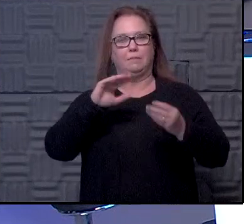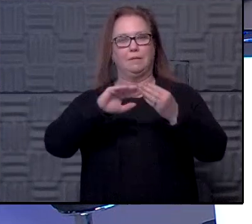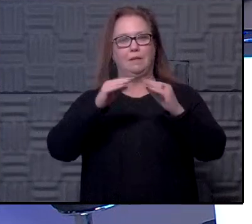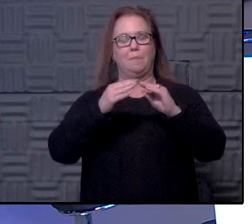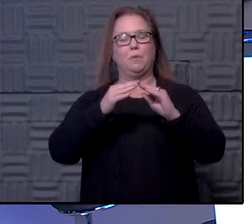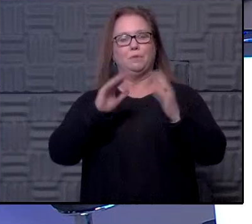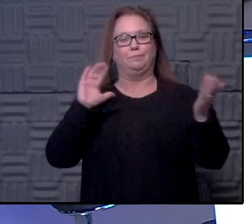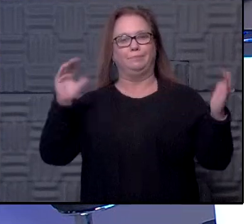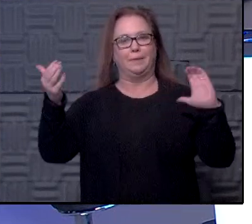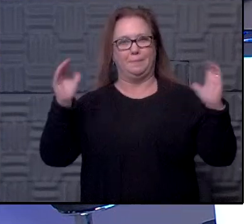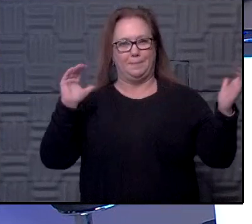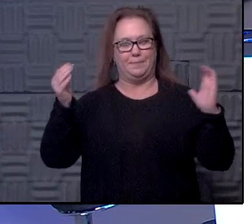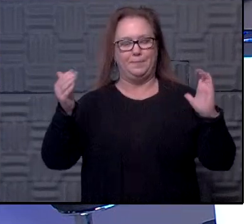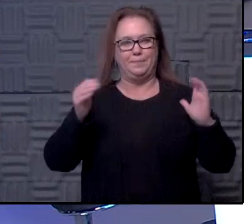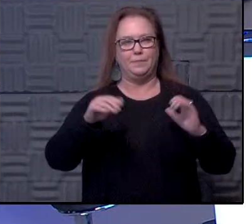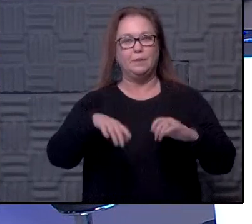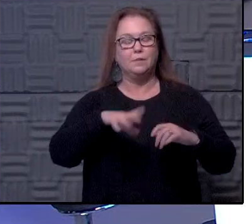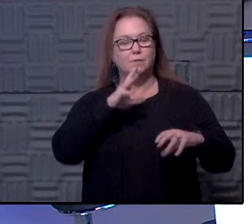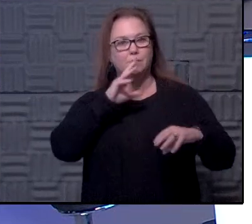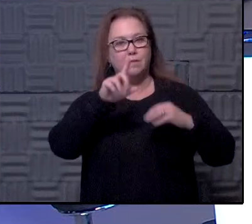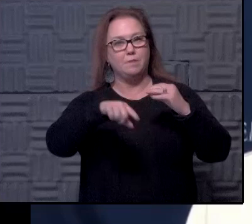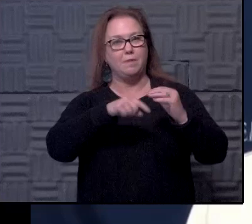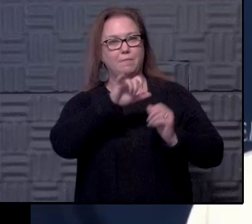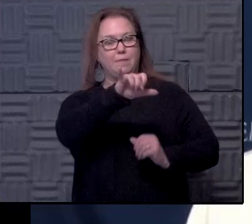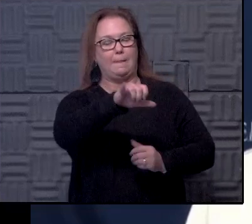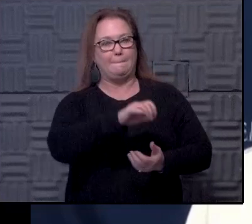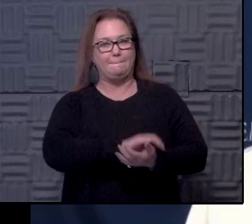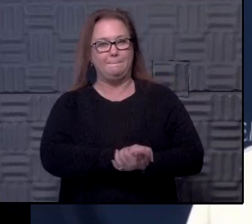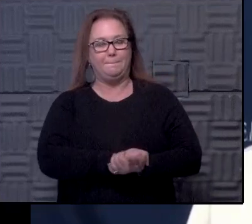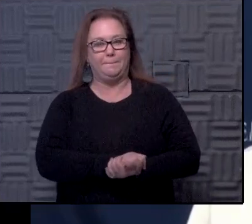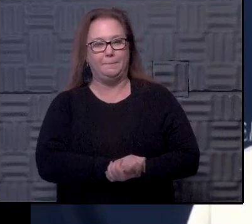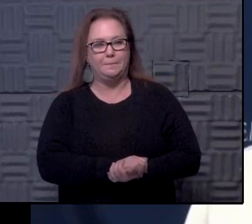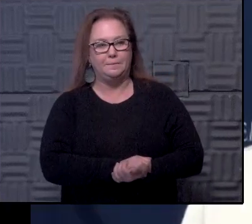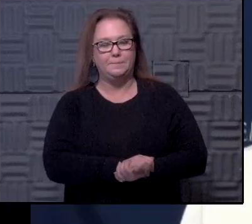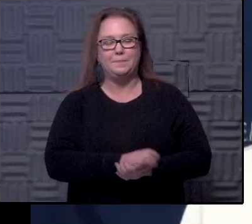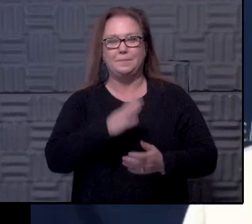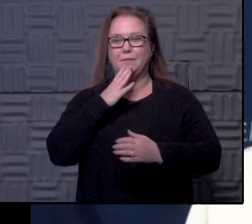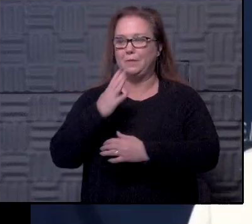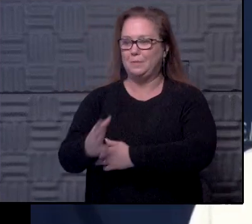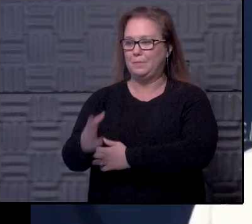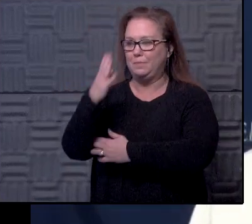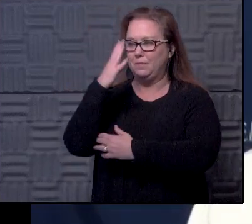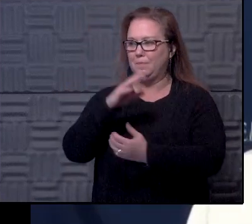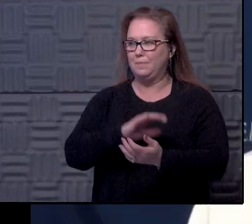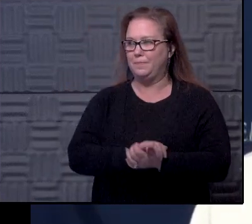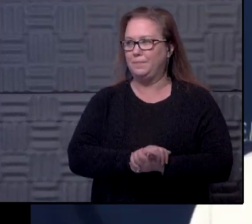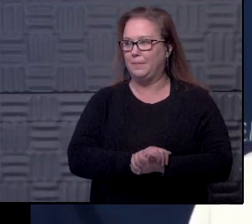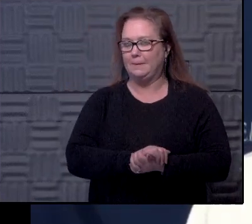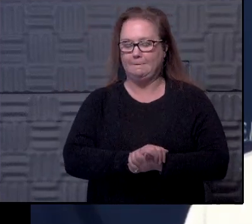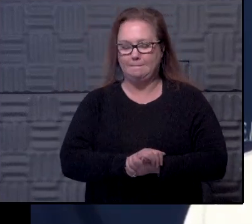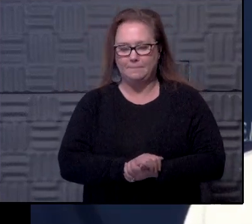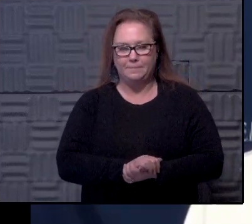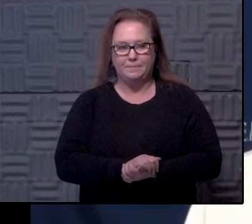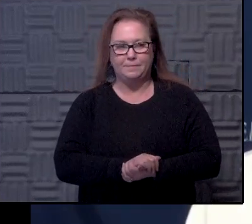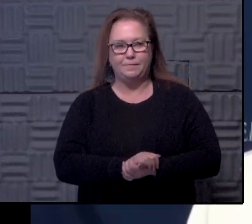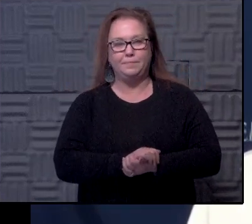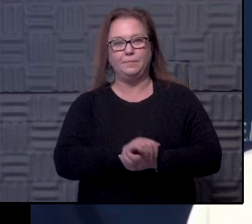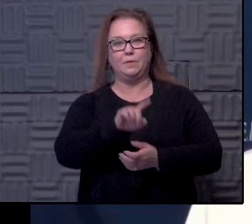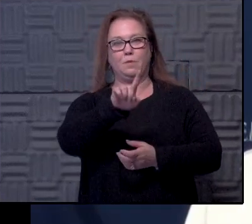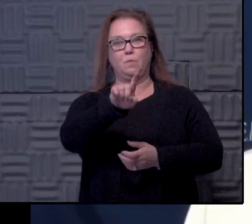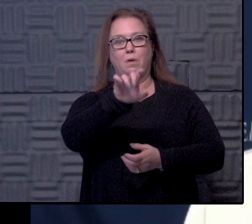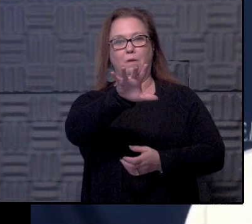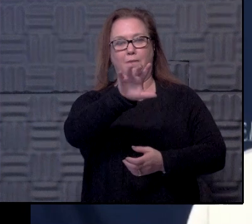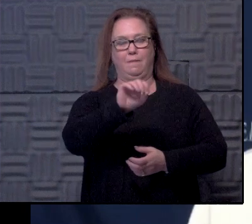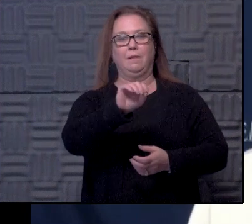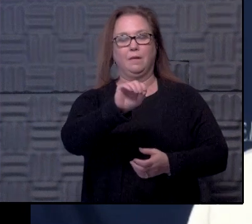So Dr. Wild, let's talk about some of that. Yeah, good morning. Well, you know, 150